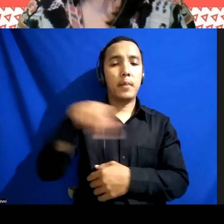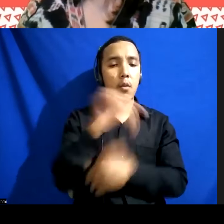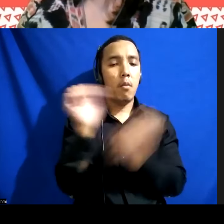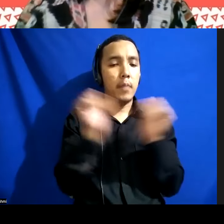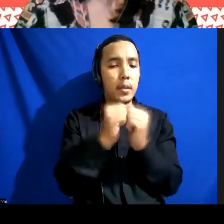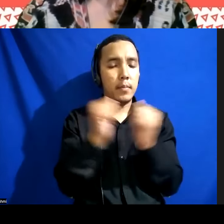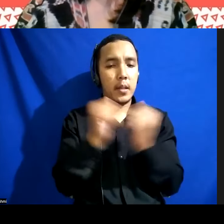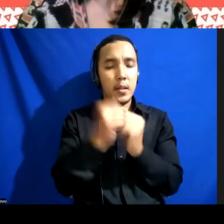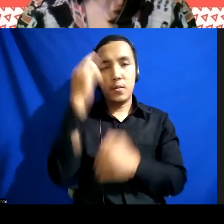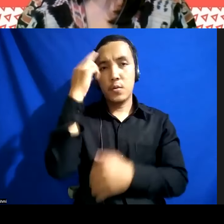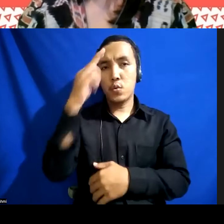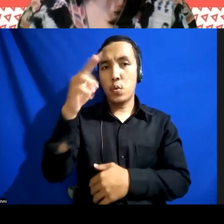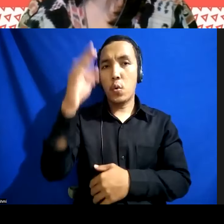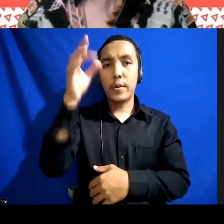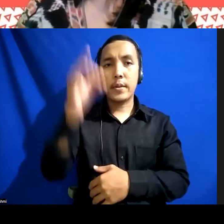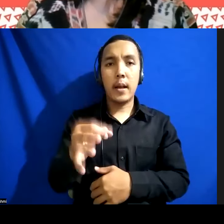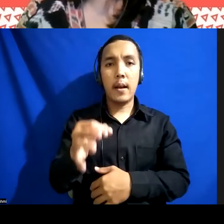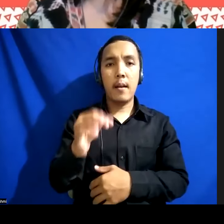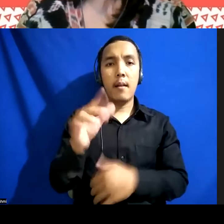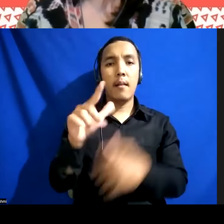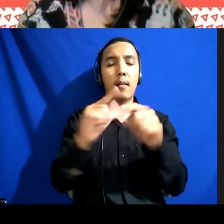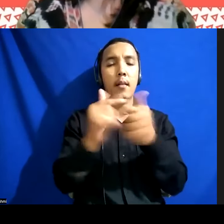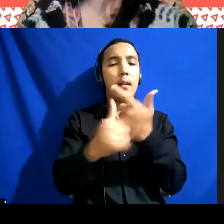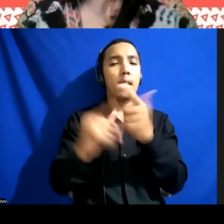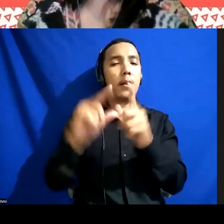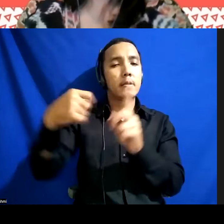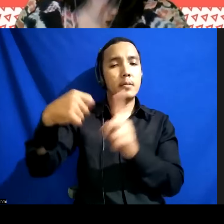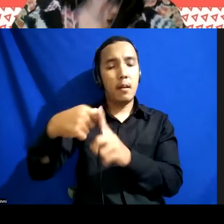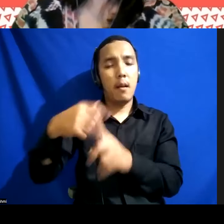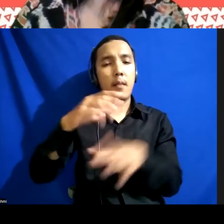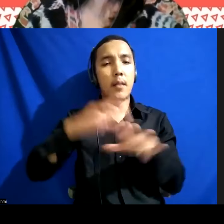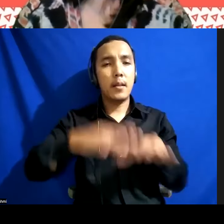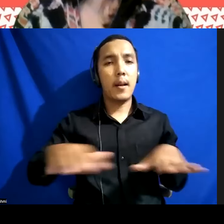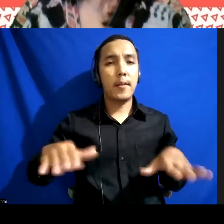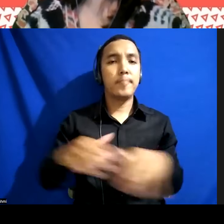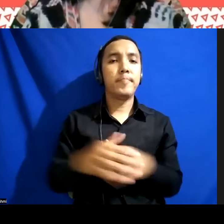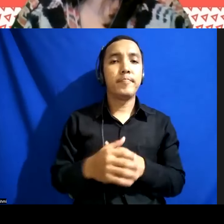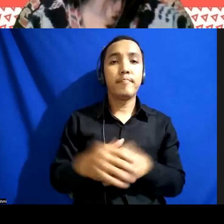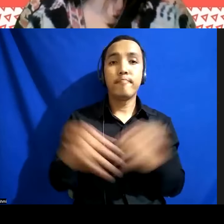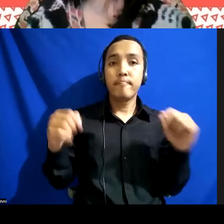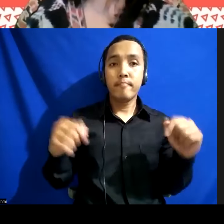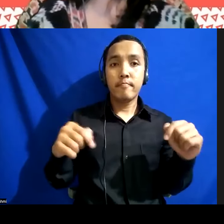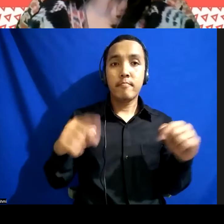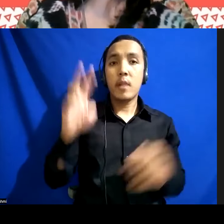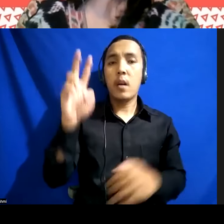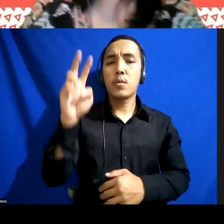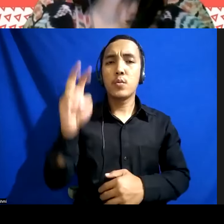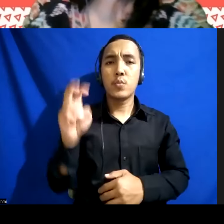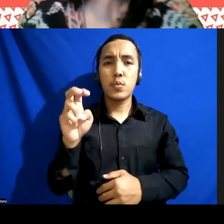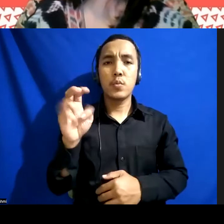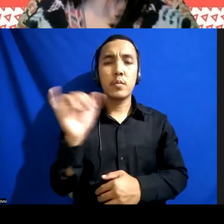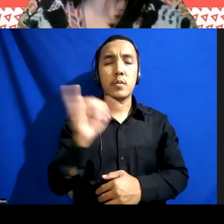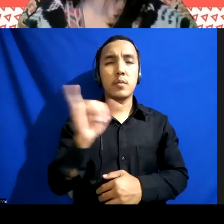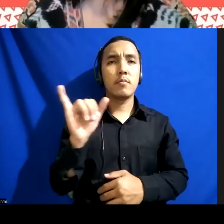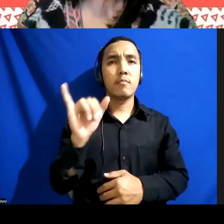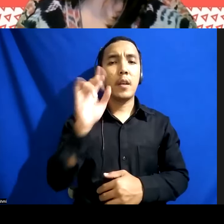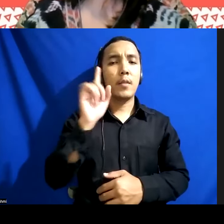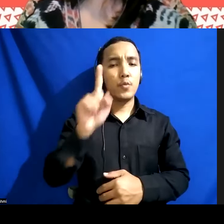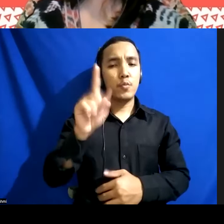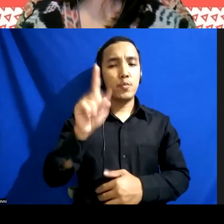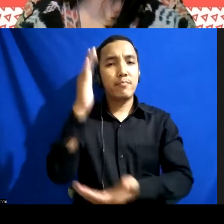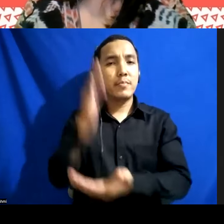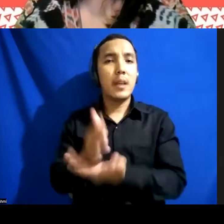become child-friendly city, elderly-friendly city. So we also want to have gender equality. So we have to integrate